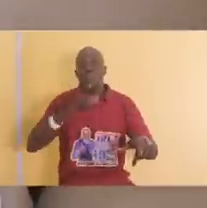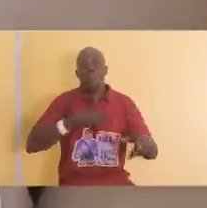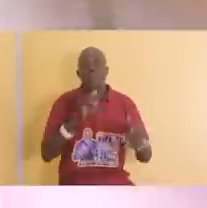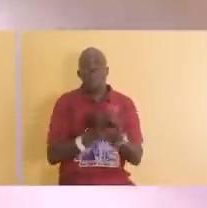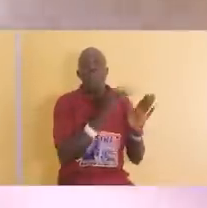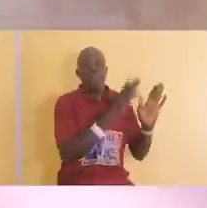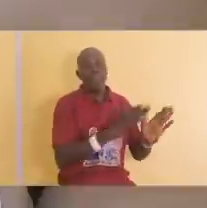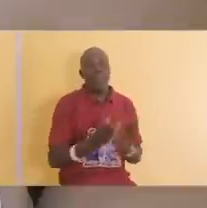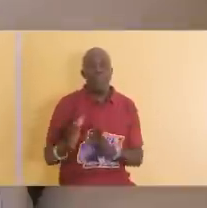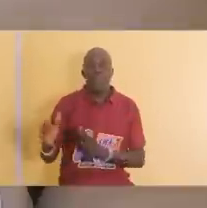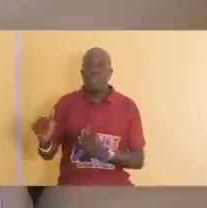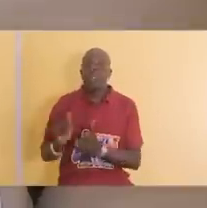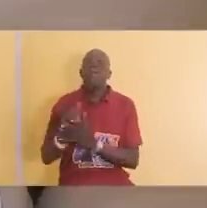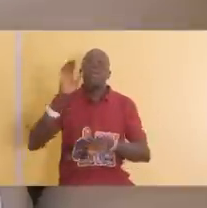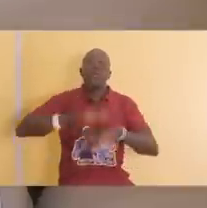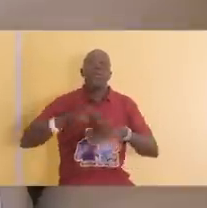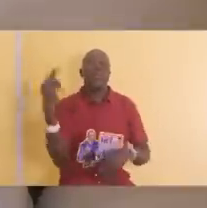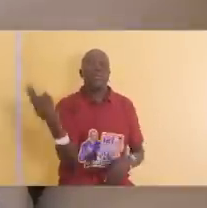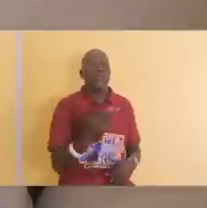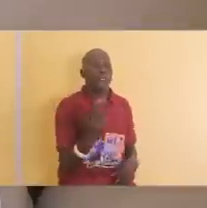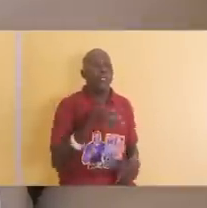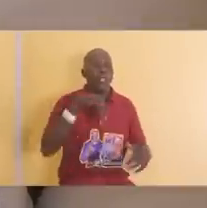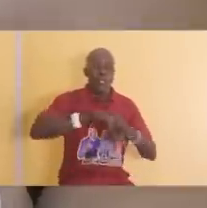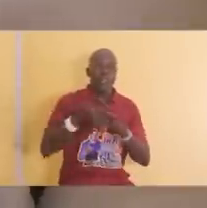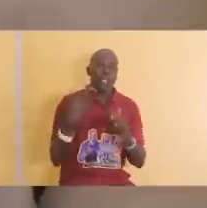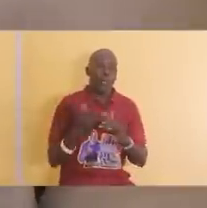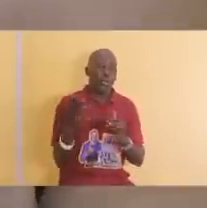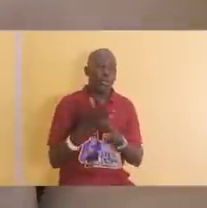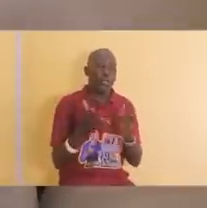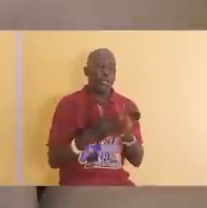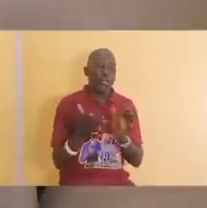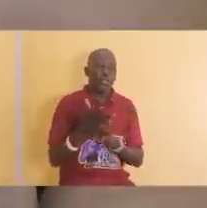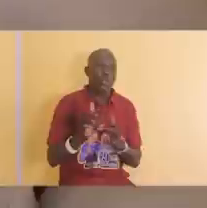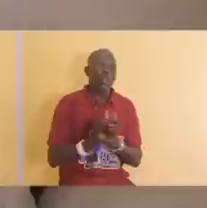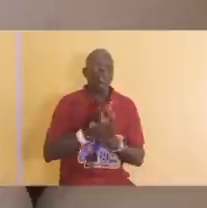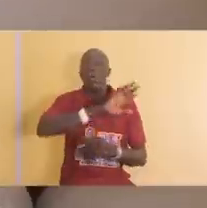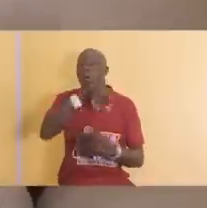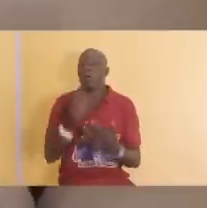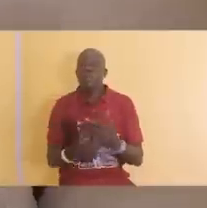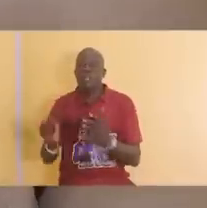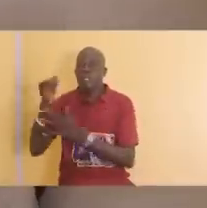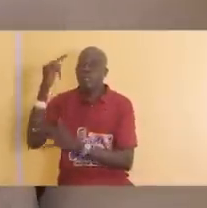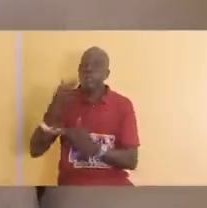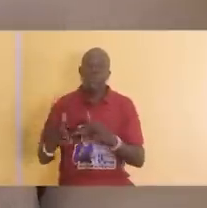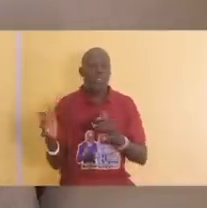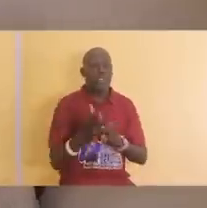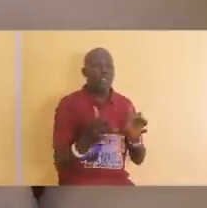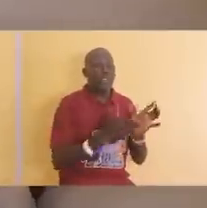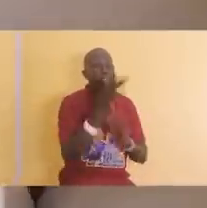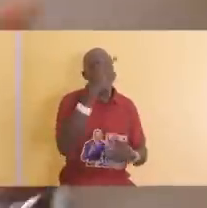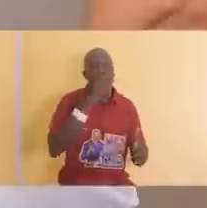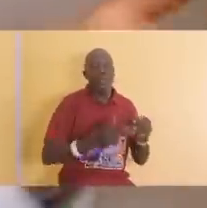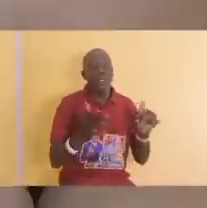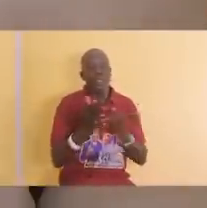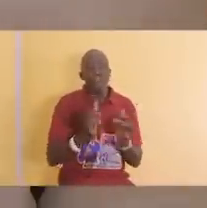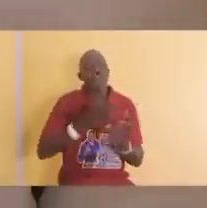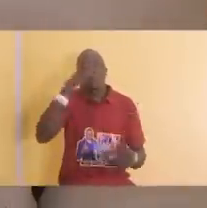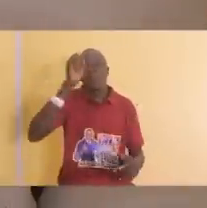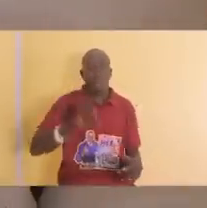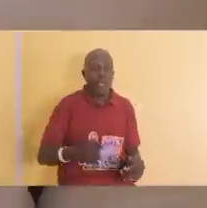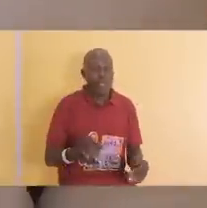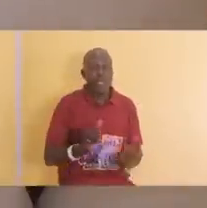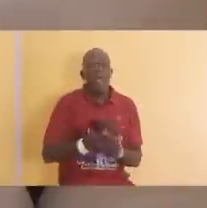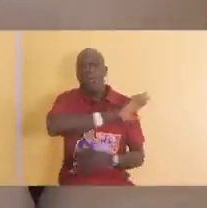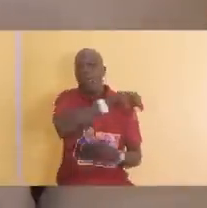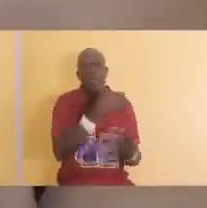are prepared. The other Thursday. Till Thursday. In the name of Jesus. In the name of Jesus. In the name of Jesus.